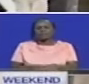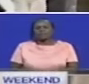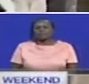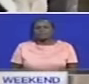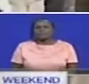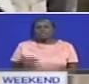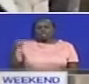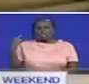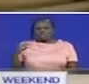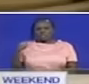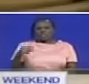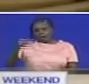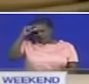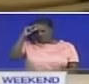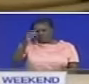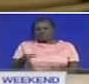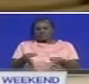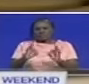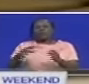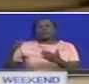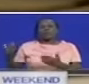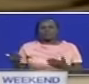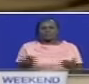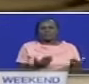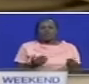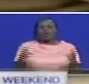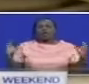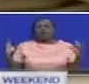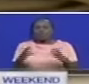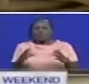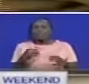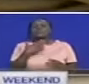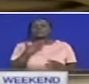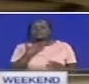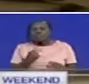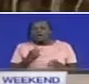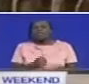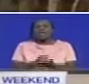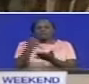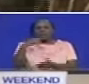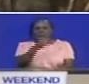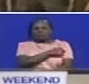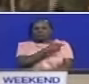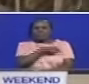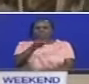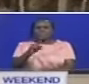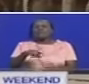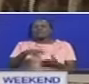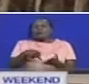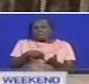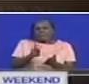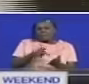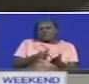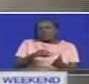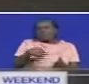Jojo, being a government official, is welcomed here. Communities seeking medical help for their loved ones have opted to ferry them to private